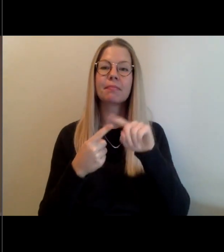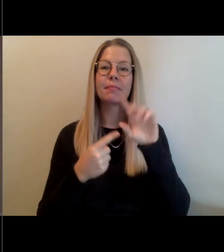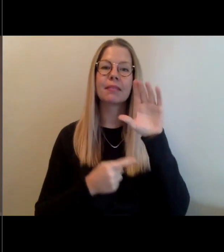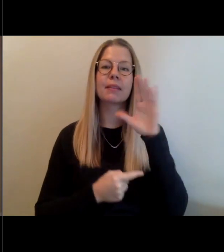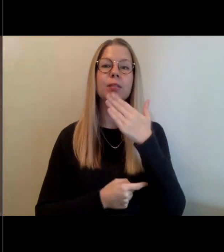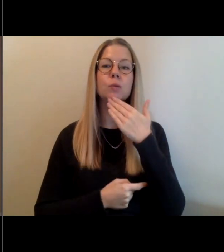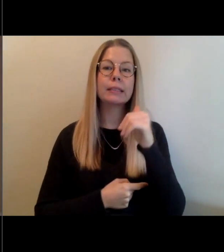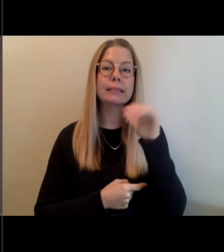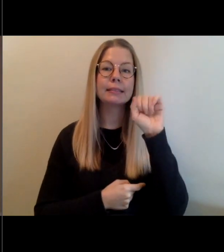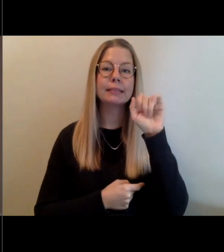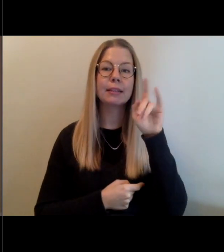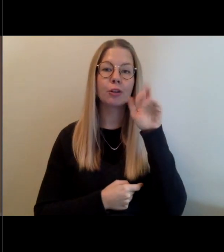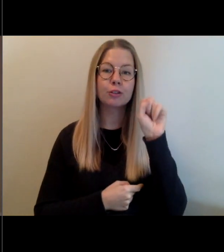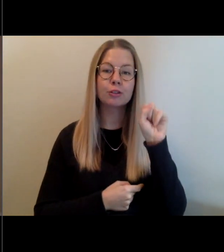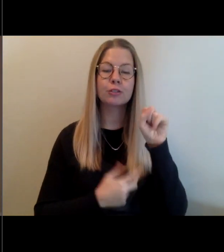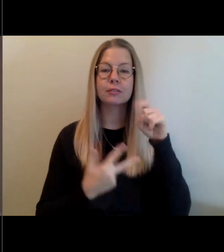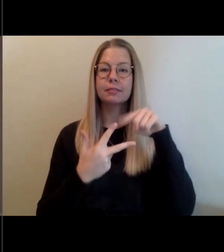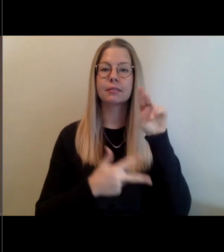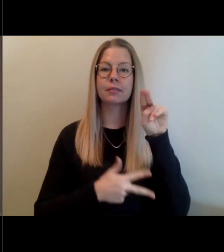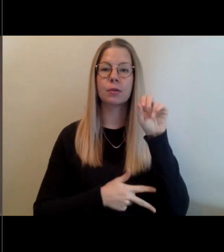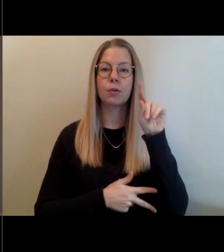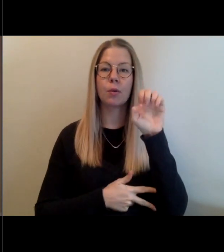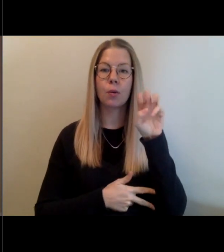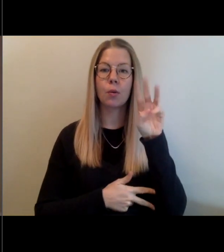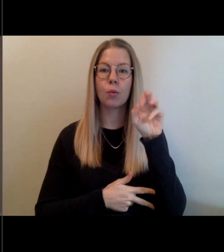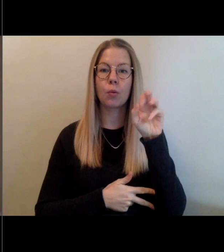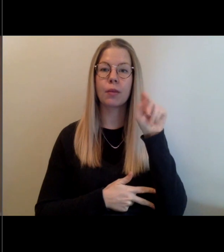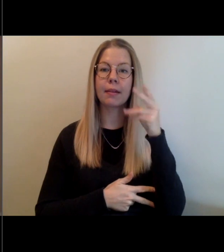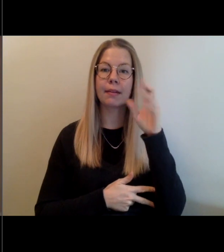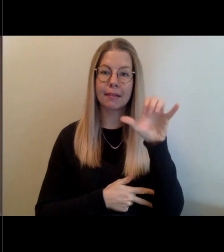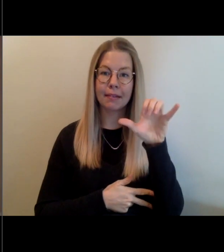Singers, or C, the Intergenerational Choir?